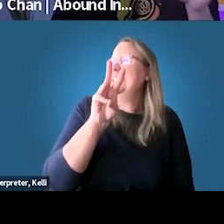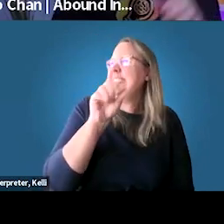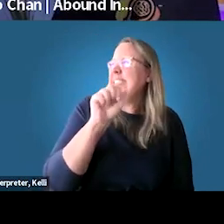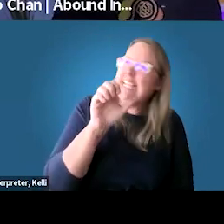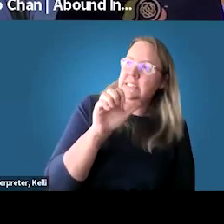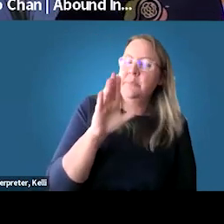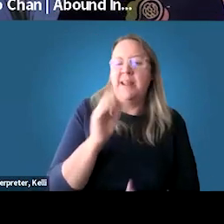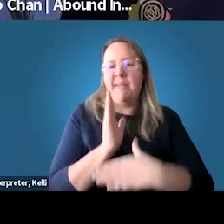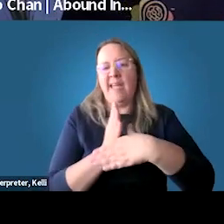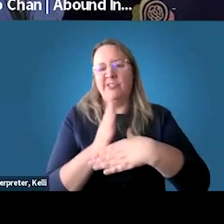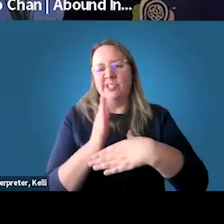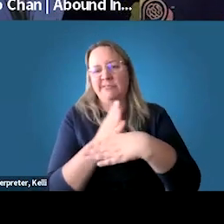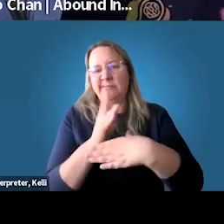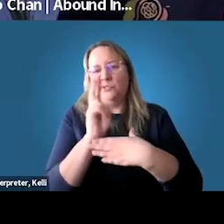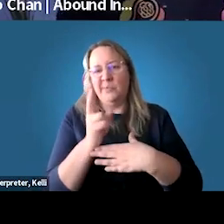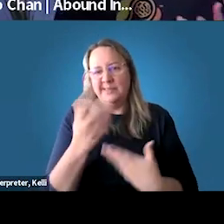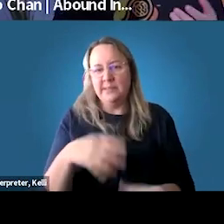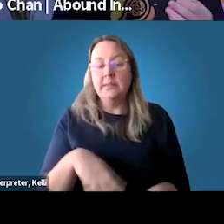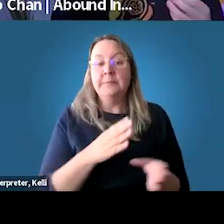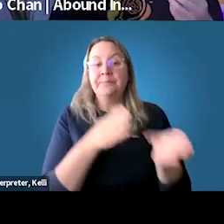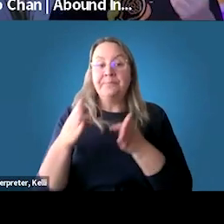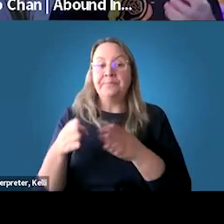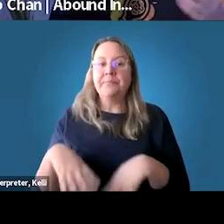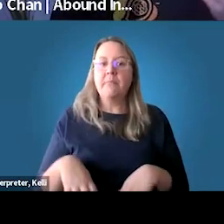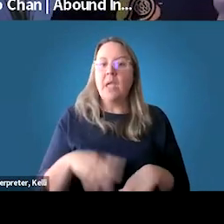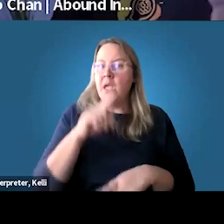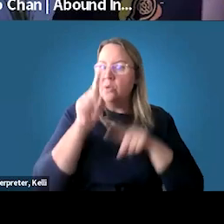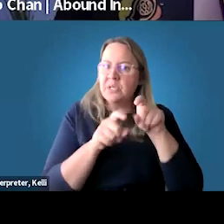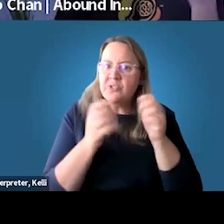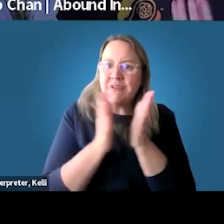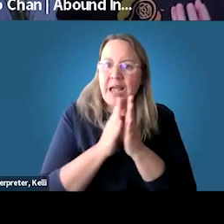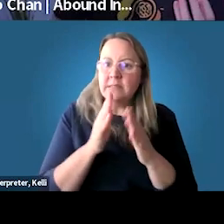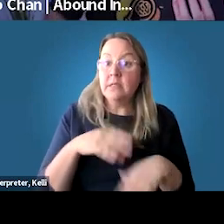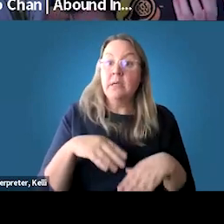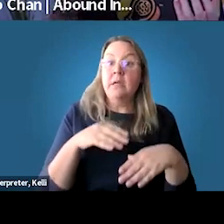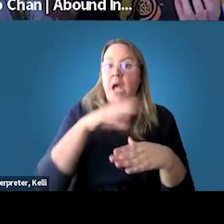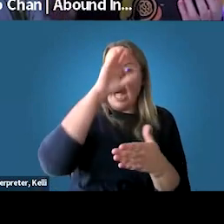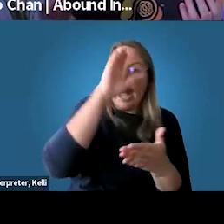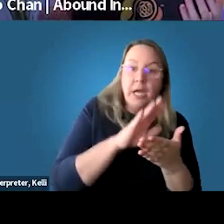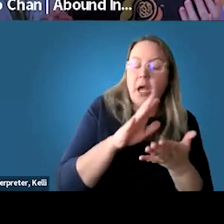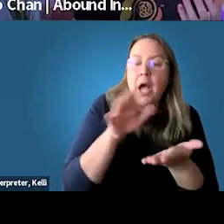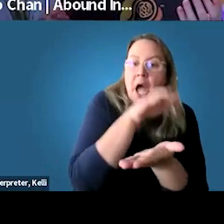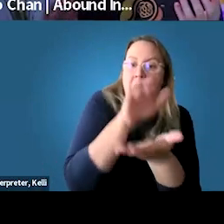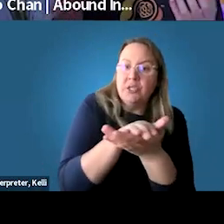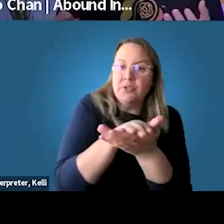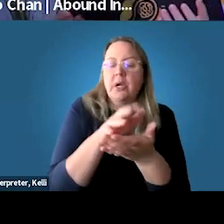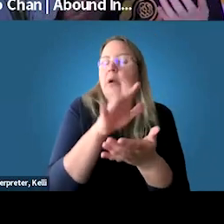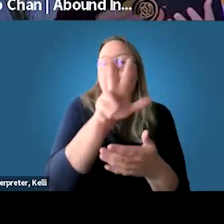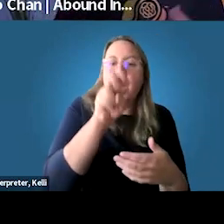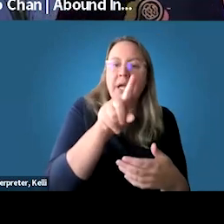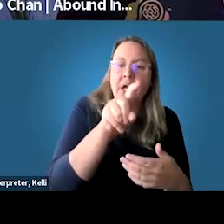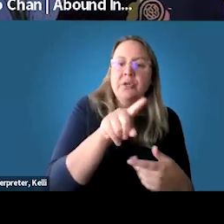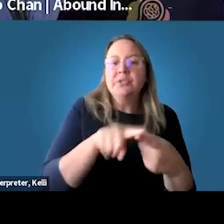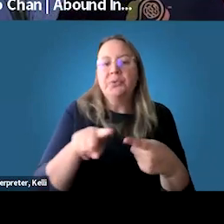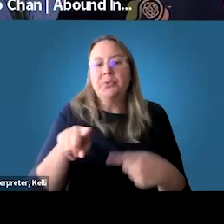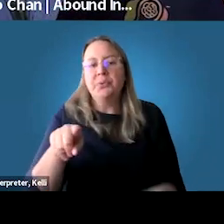I'm averaging it to 2 minutes. Third is that questions are asked either between 100 to 390 questions daily from the